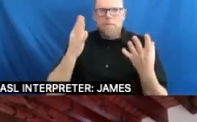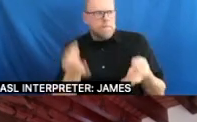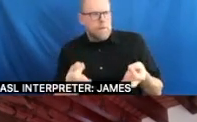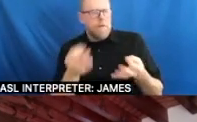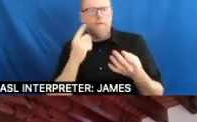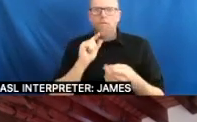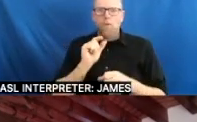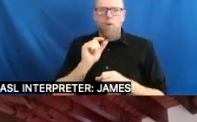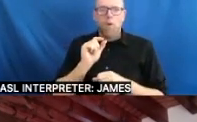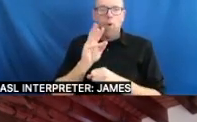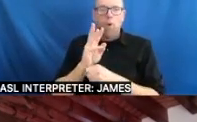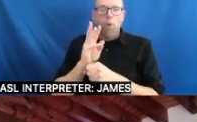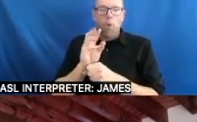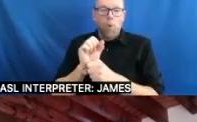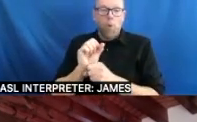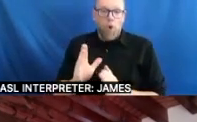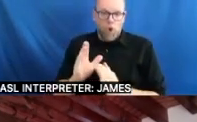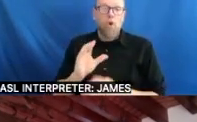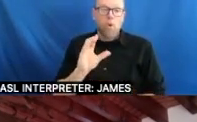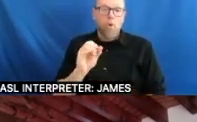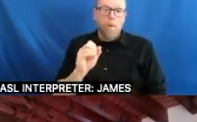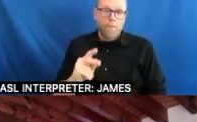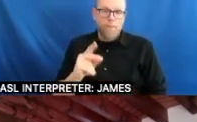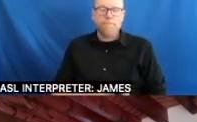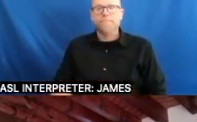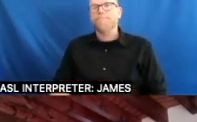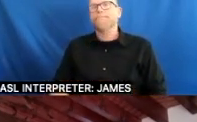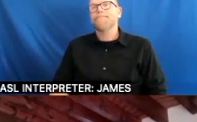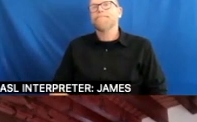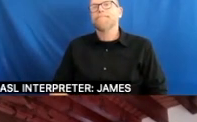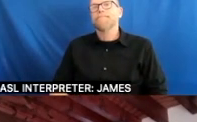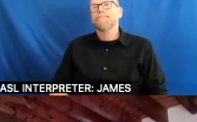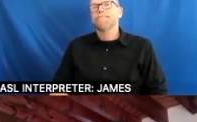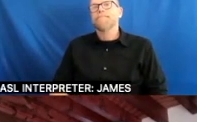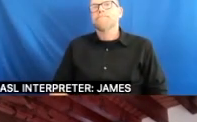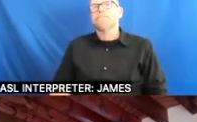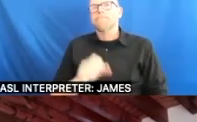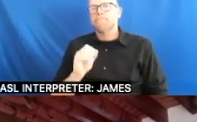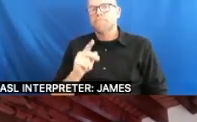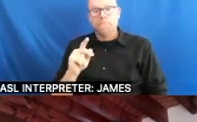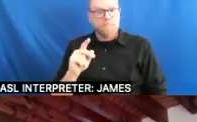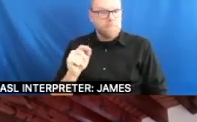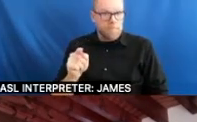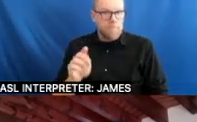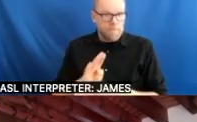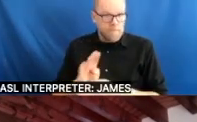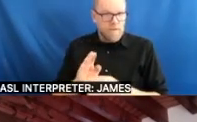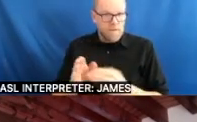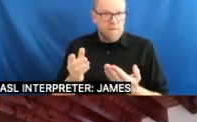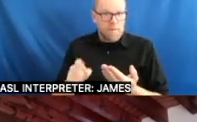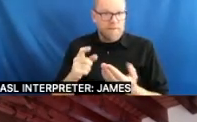worker cooperative? So when a cooperative has a decision,